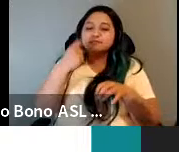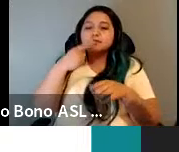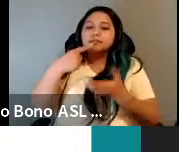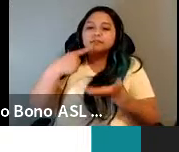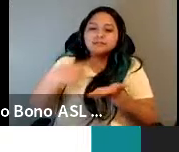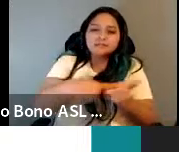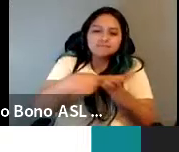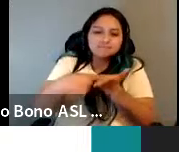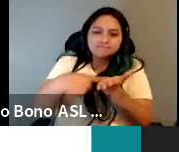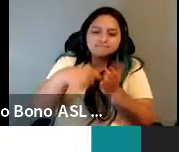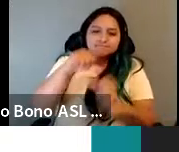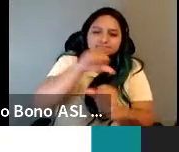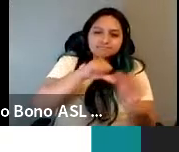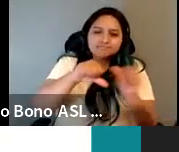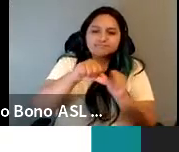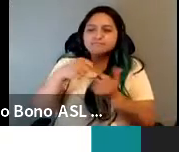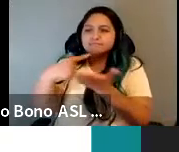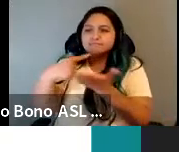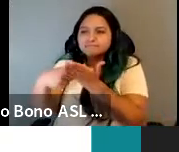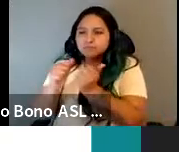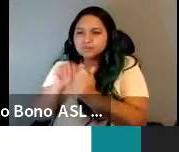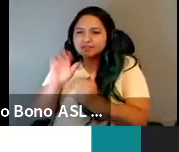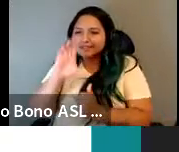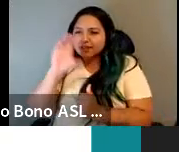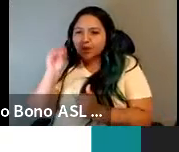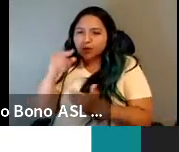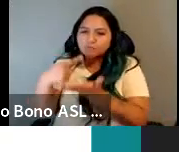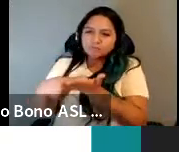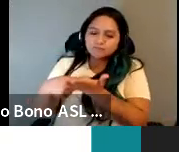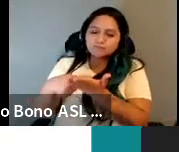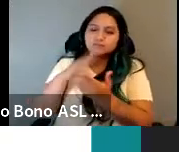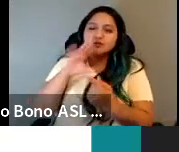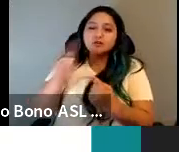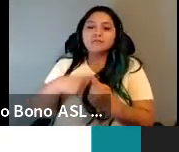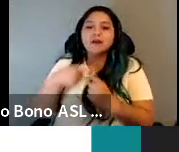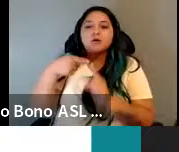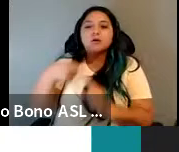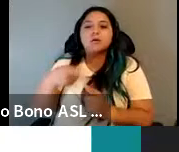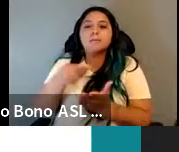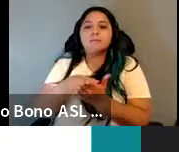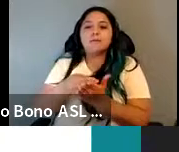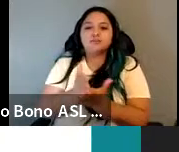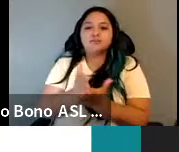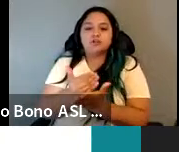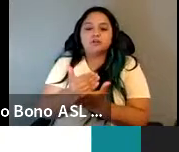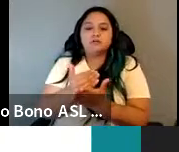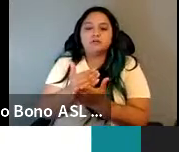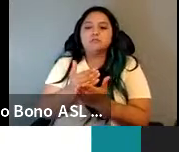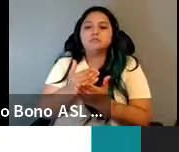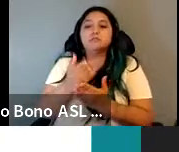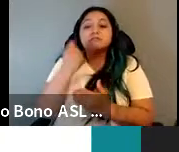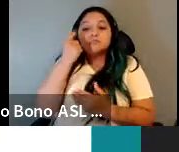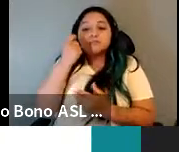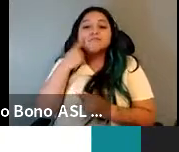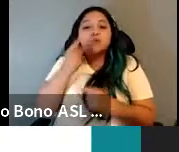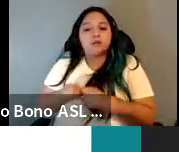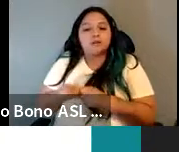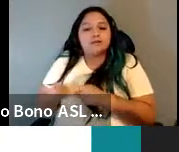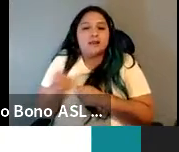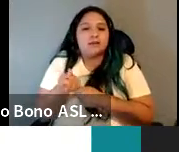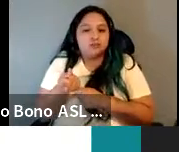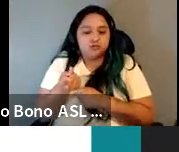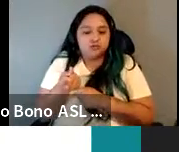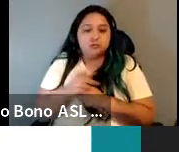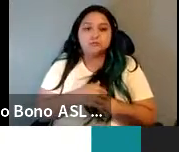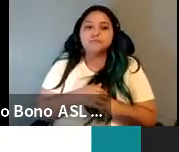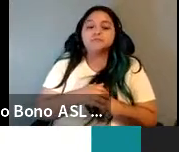CEO about what the budget or the level of resources for the next year will be. And